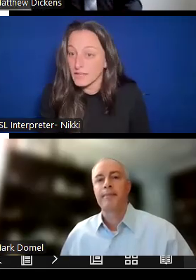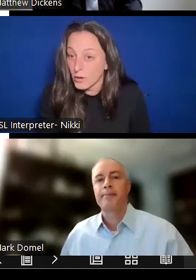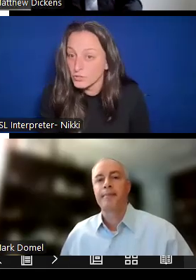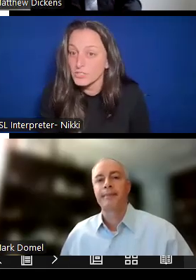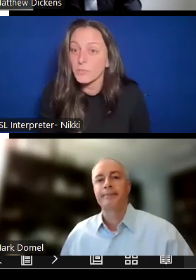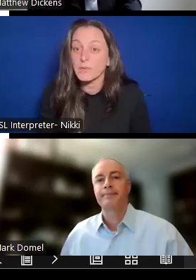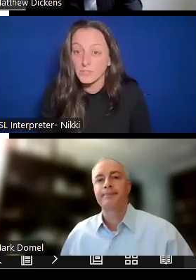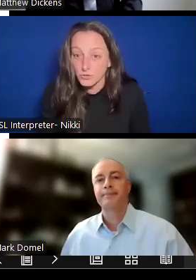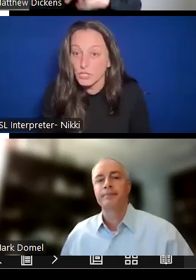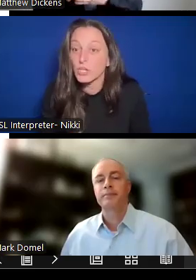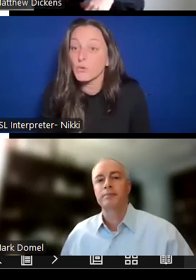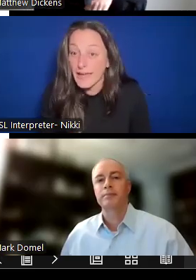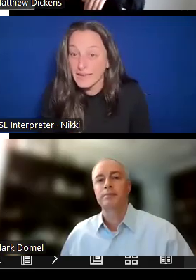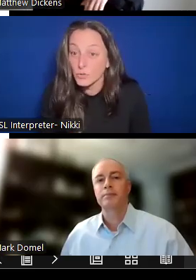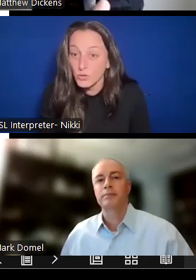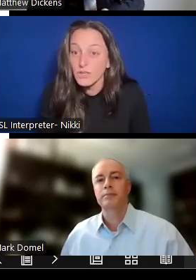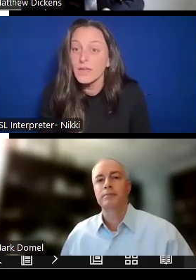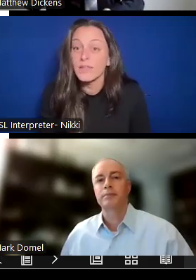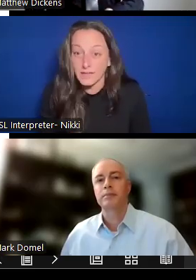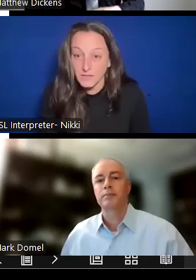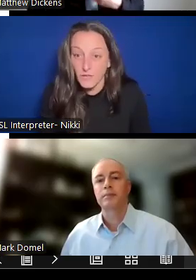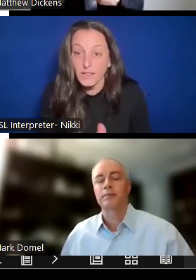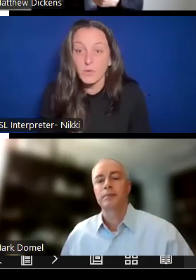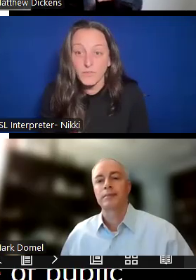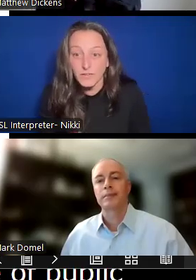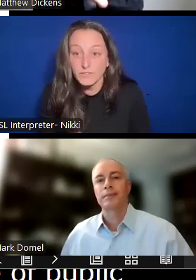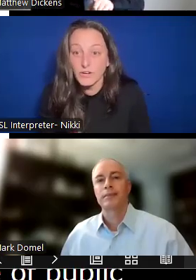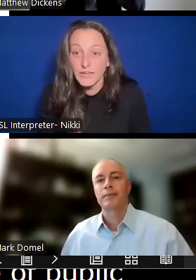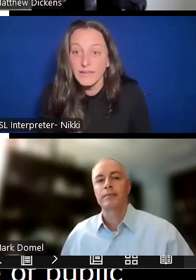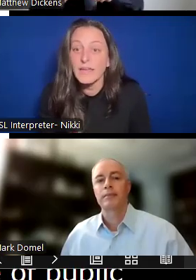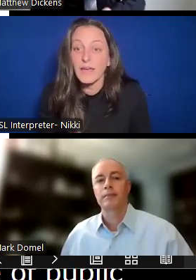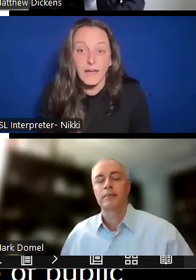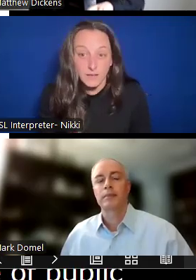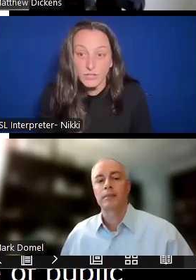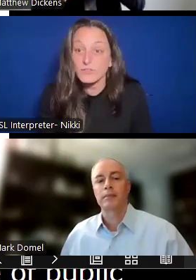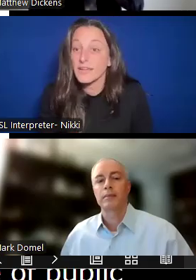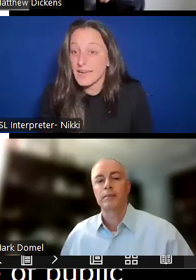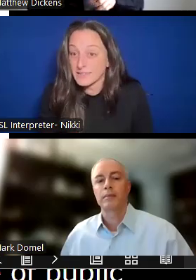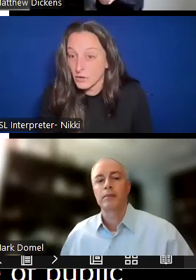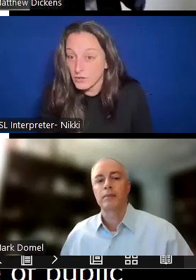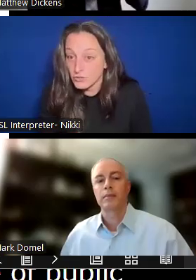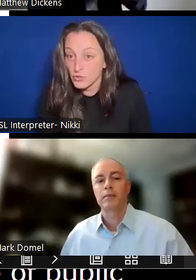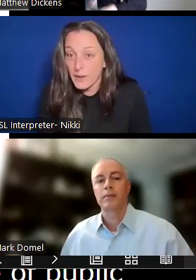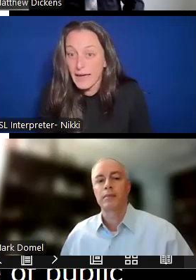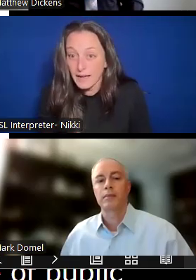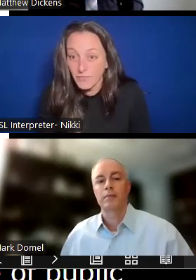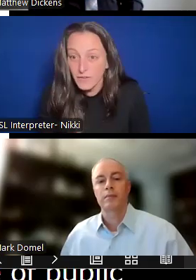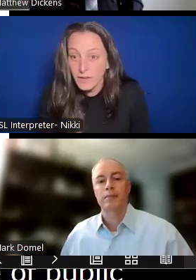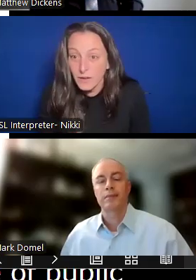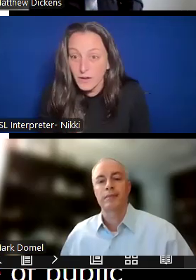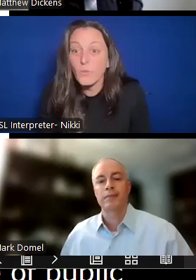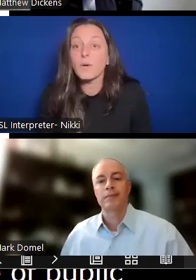you have any questions, please use the Q&A tool that is available there on the screen. And you can use that to ask any questions you may